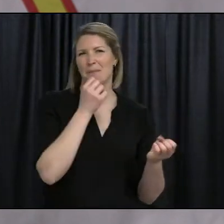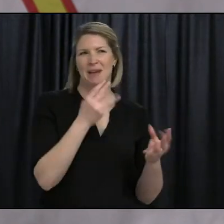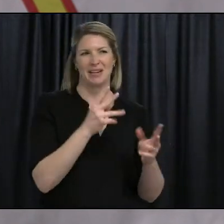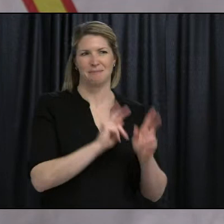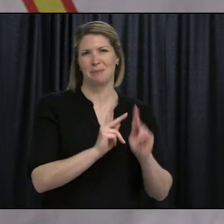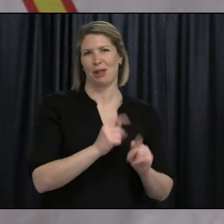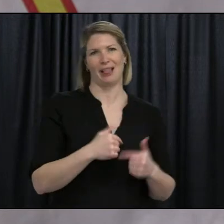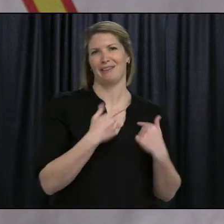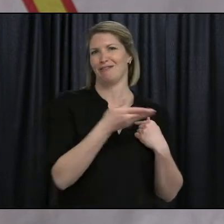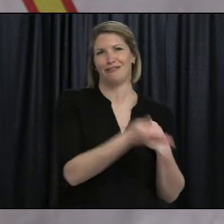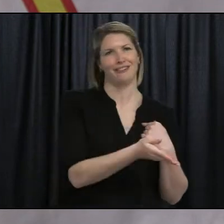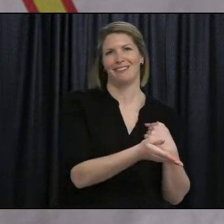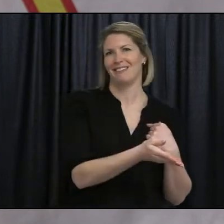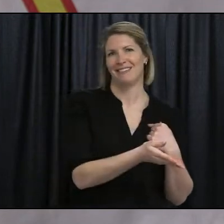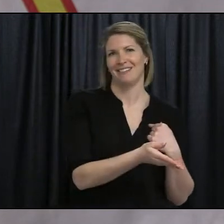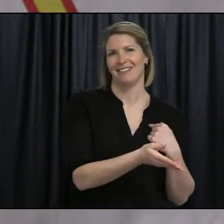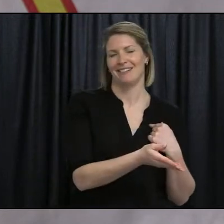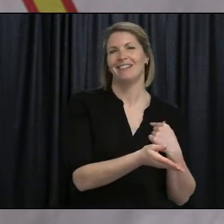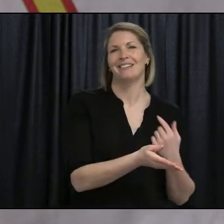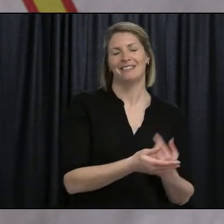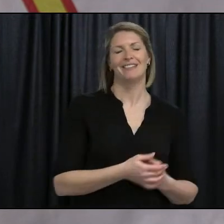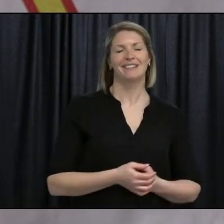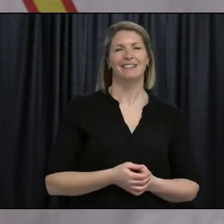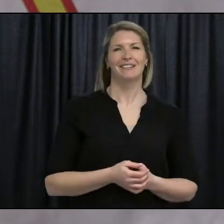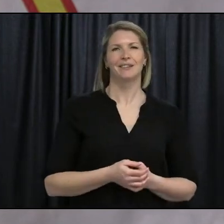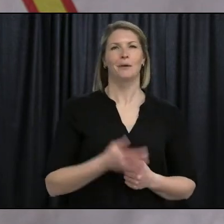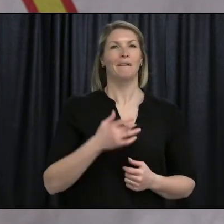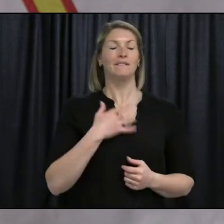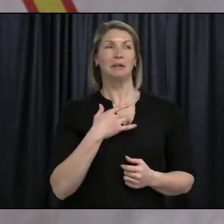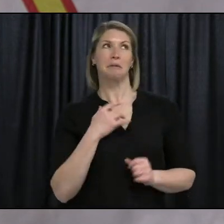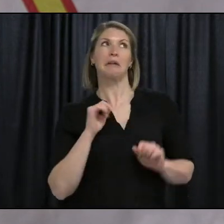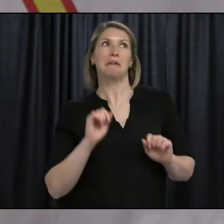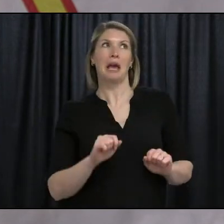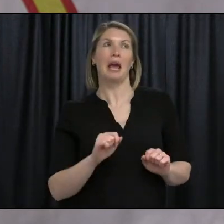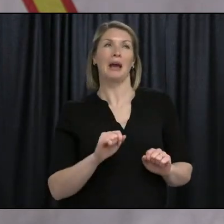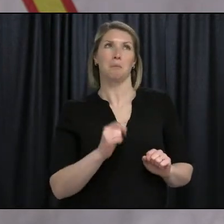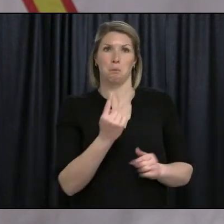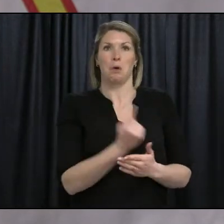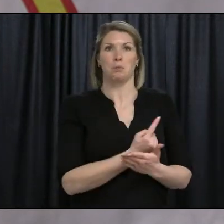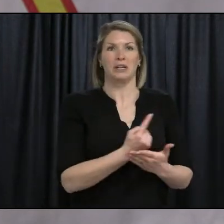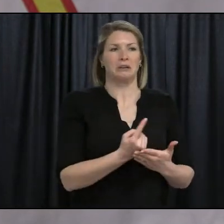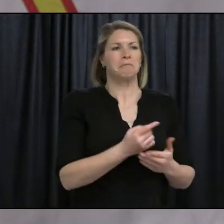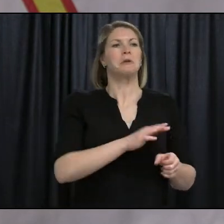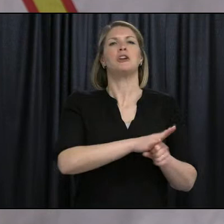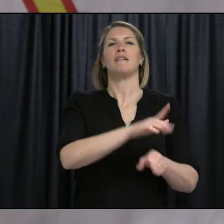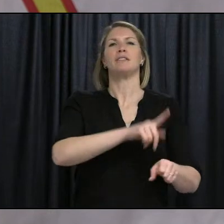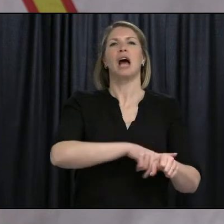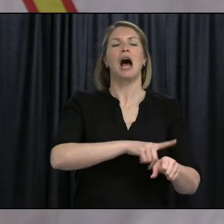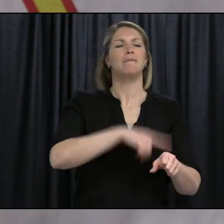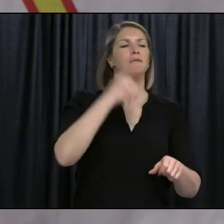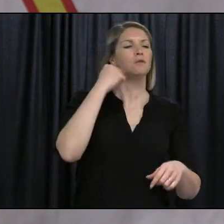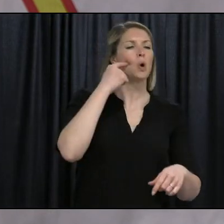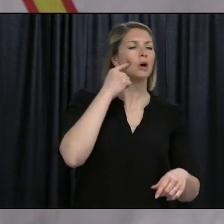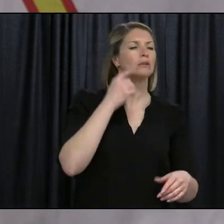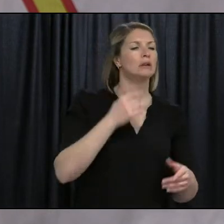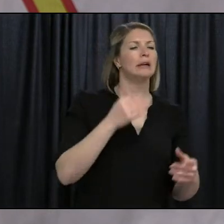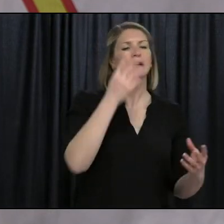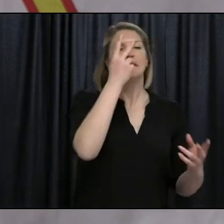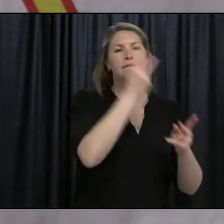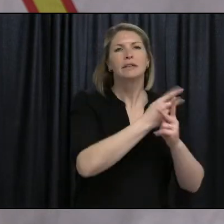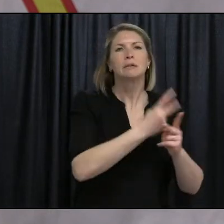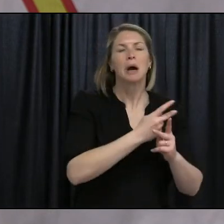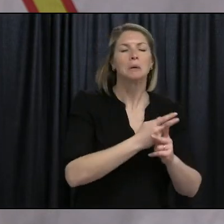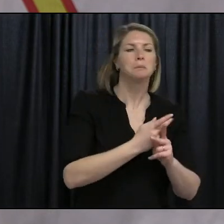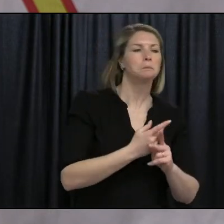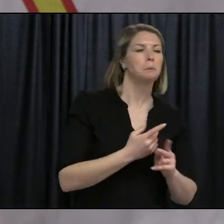and so we think that, a week will give us some information. We